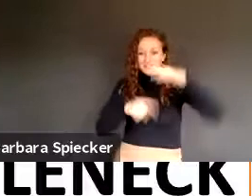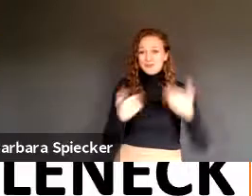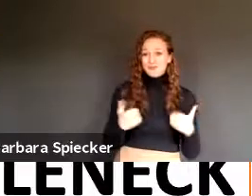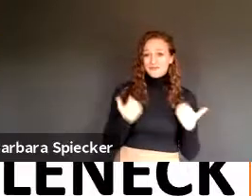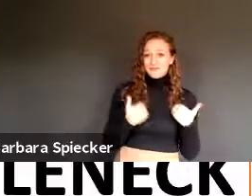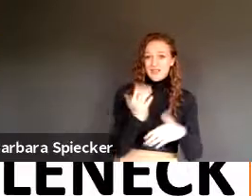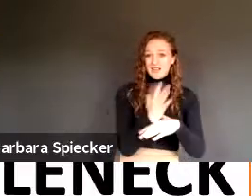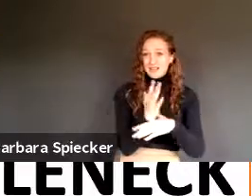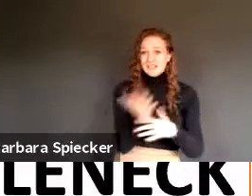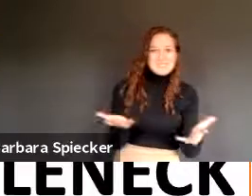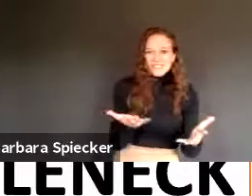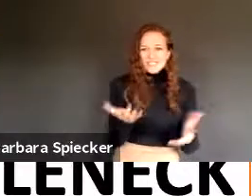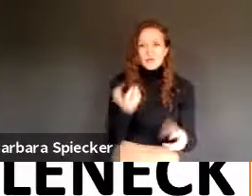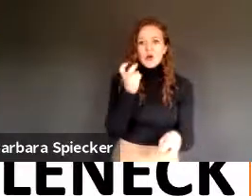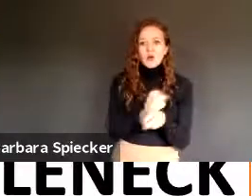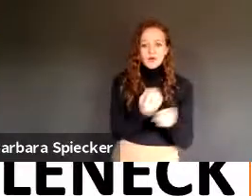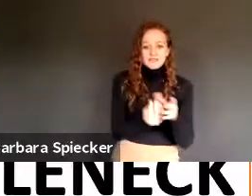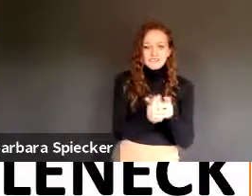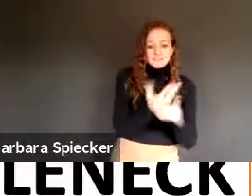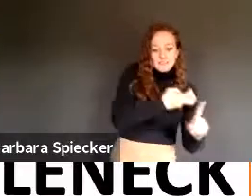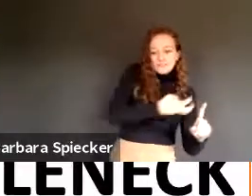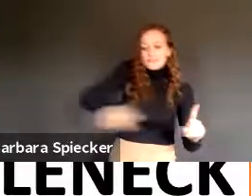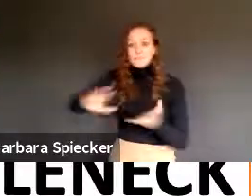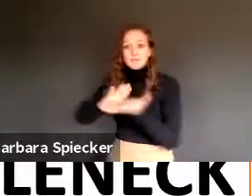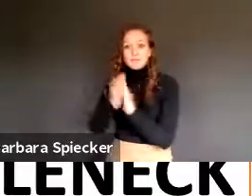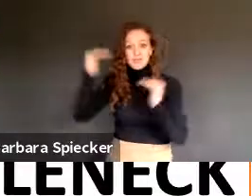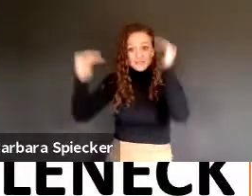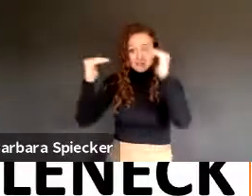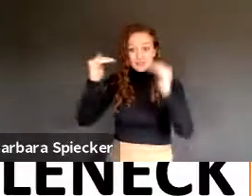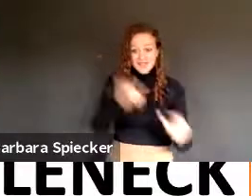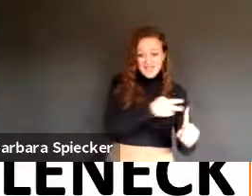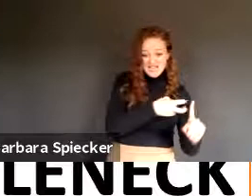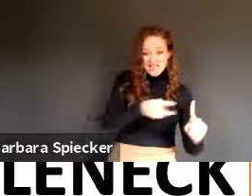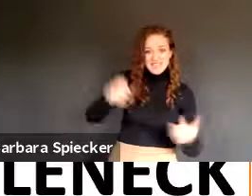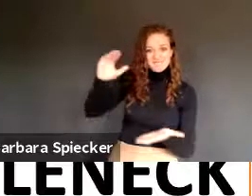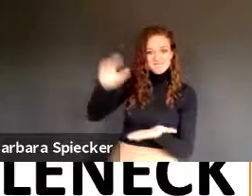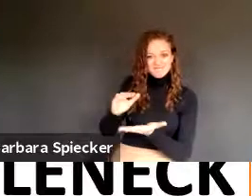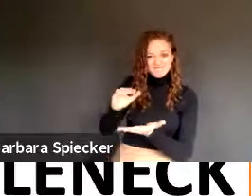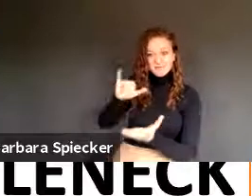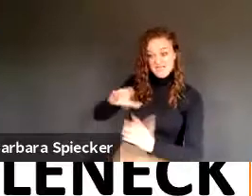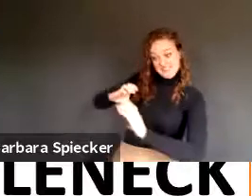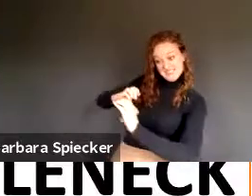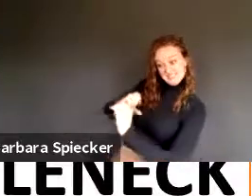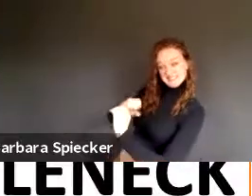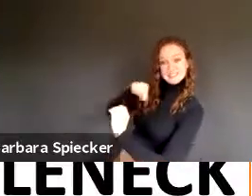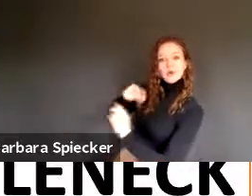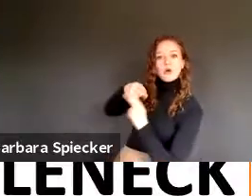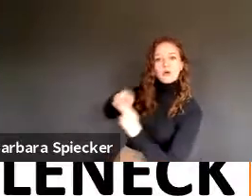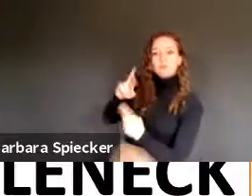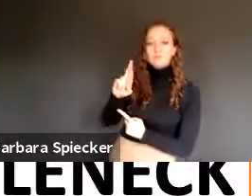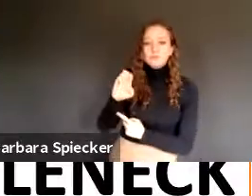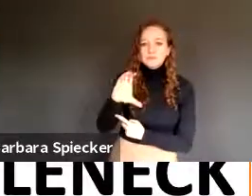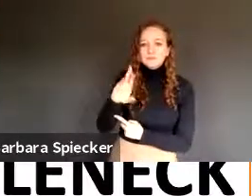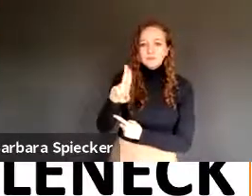bottleneck for annual cohorts of juvenile kelps because the light availability is decreased for them. And because